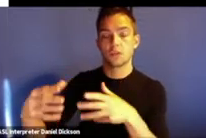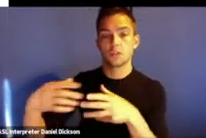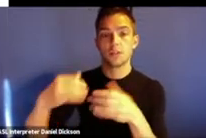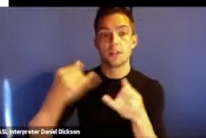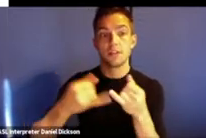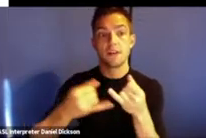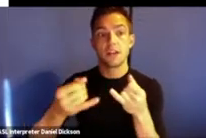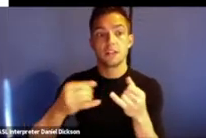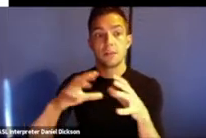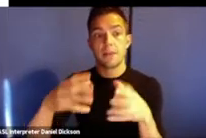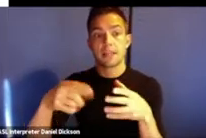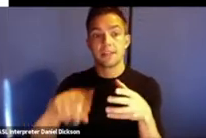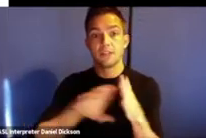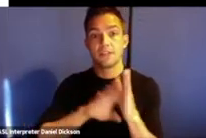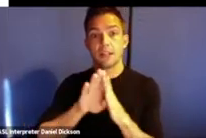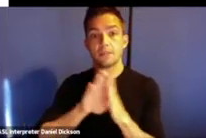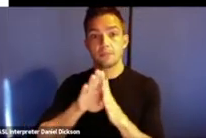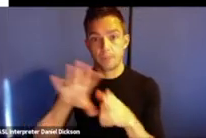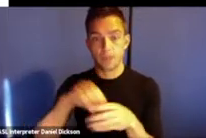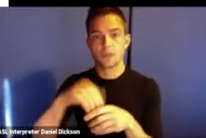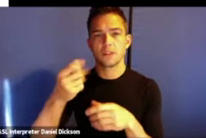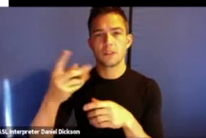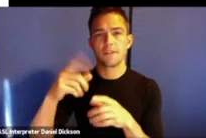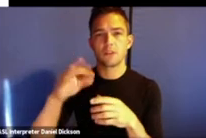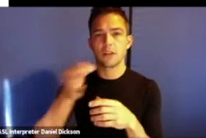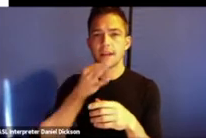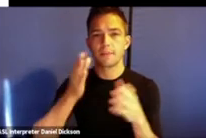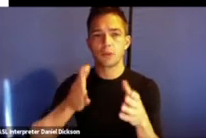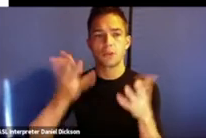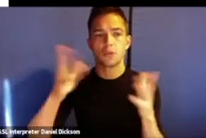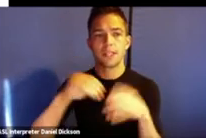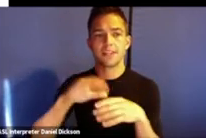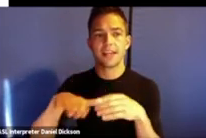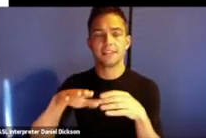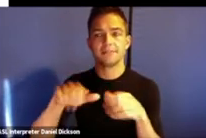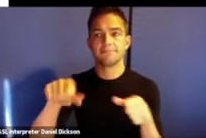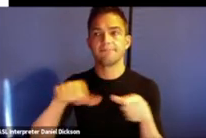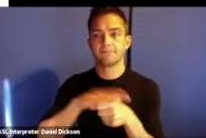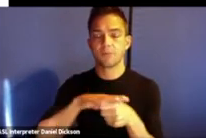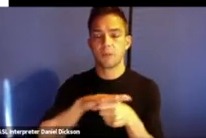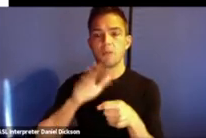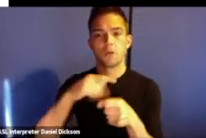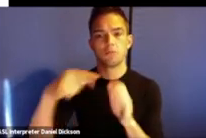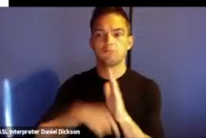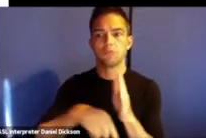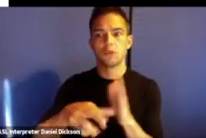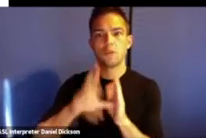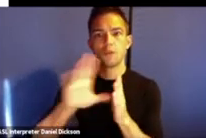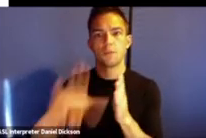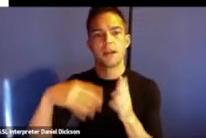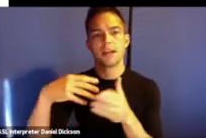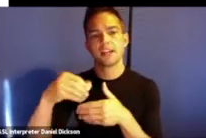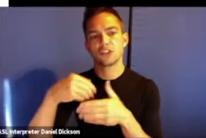they're developing, it includes several experts already in the development, but it will be extensively reviewed by external